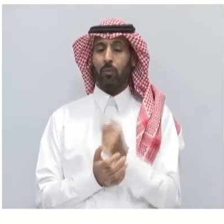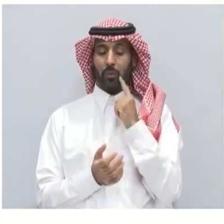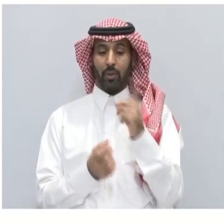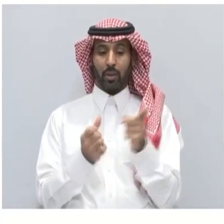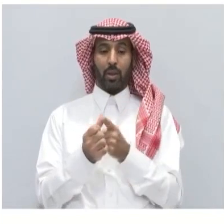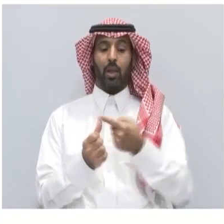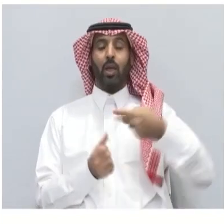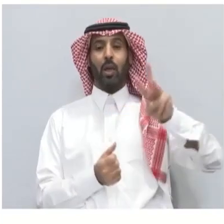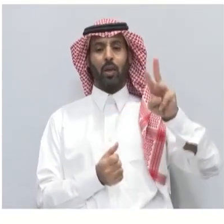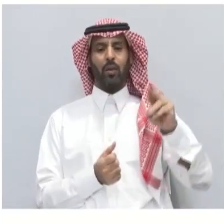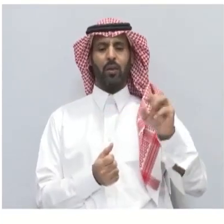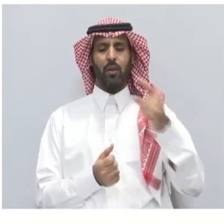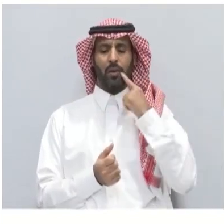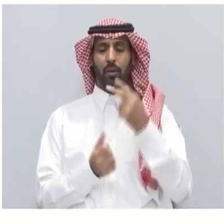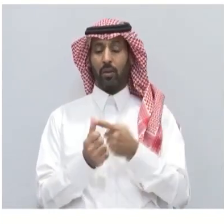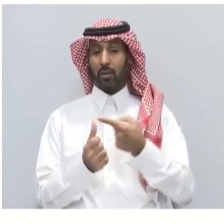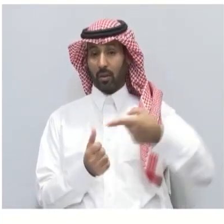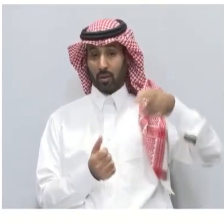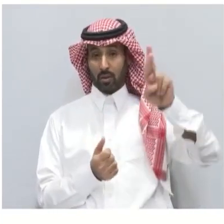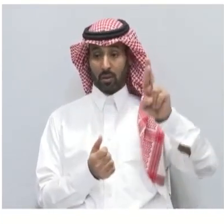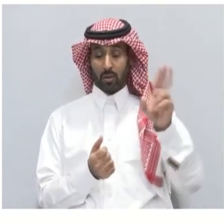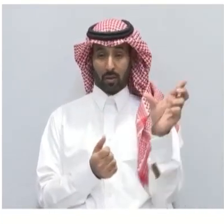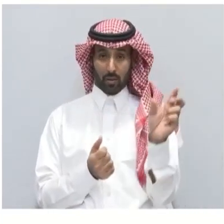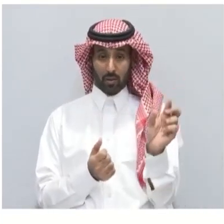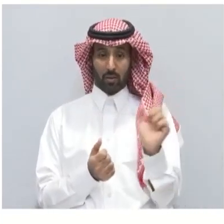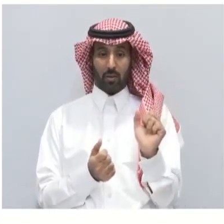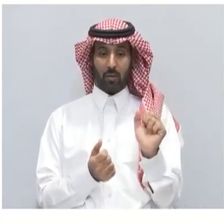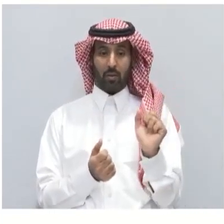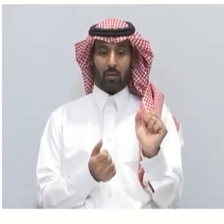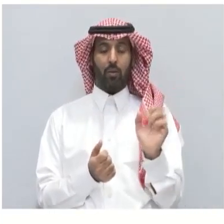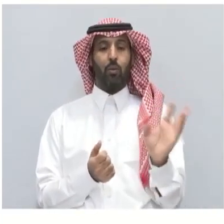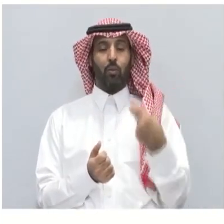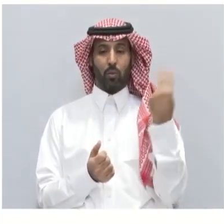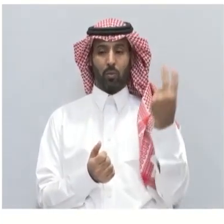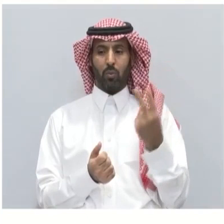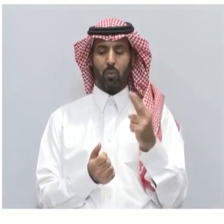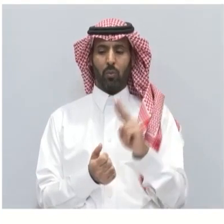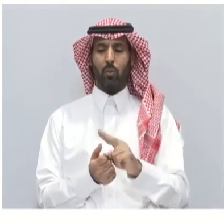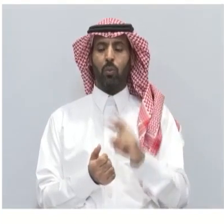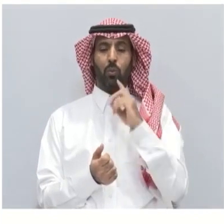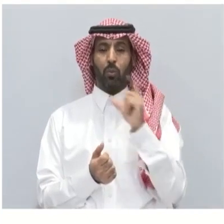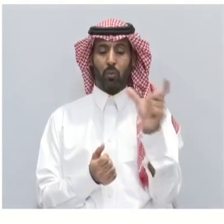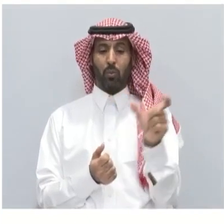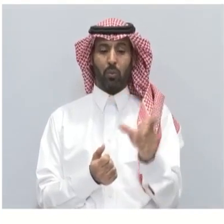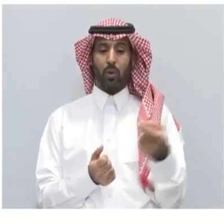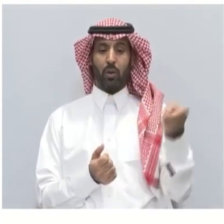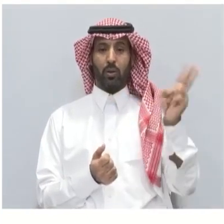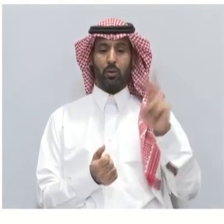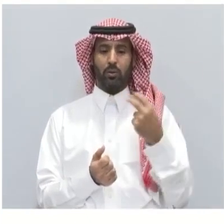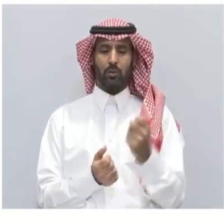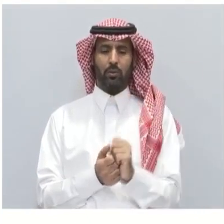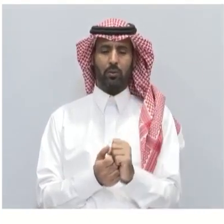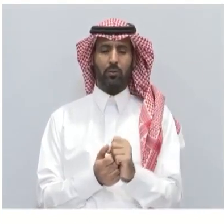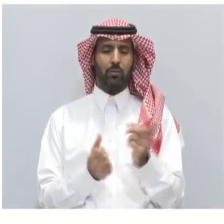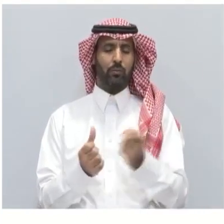the word R is the same pronunciation as the letter R. Same thing goes with you. Where are you? W-R-U.